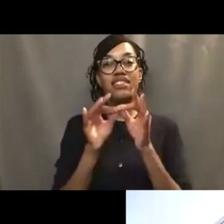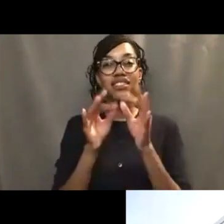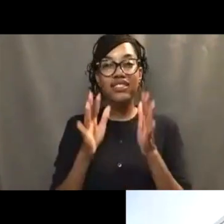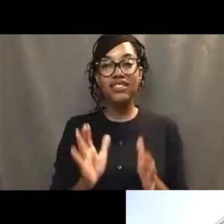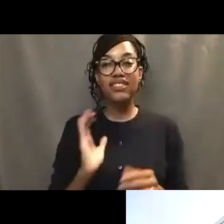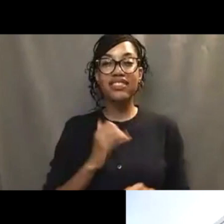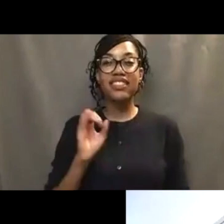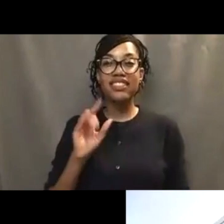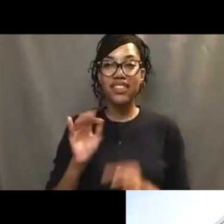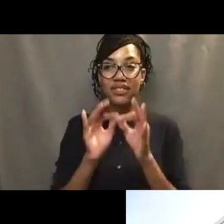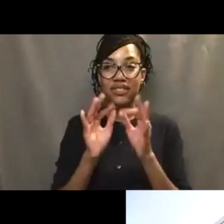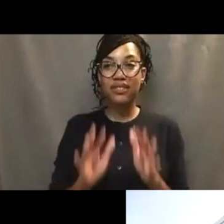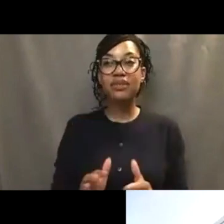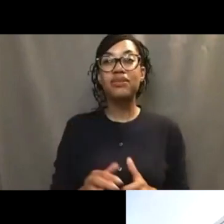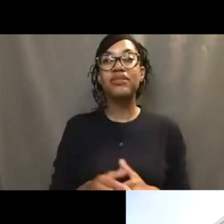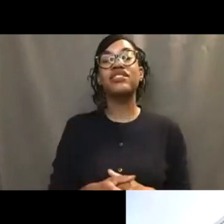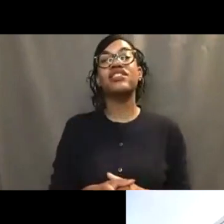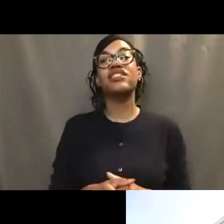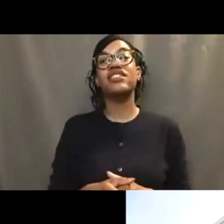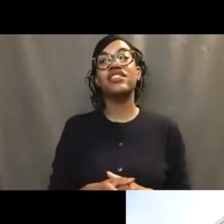our ASL